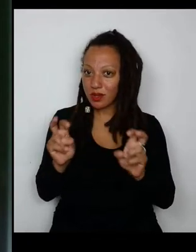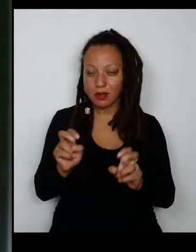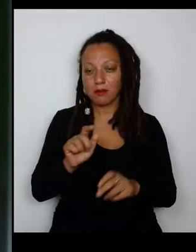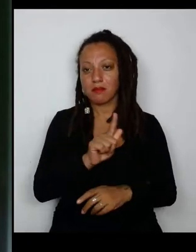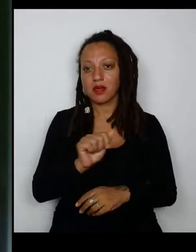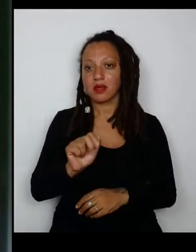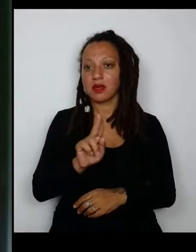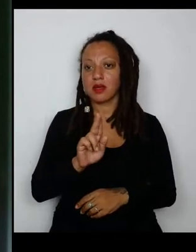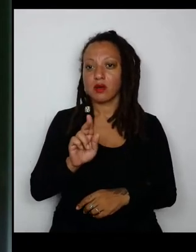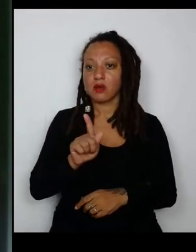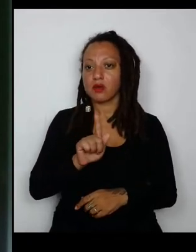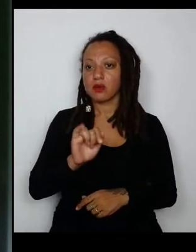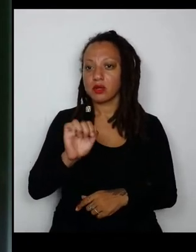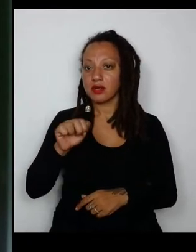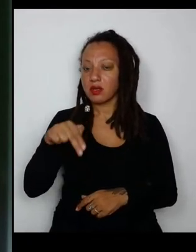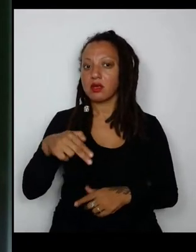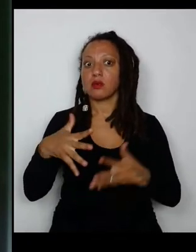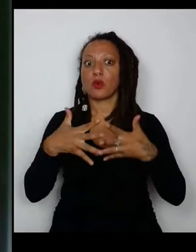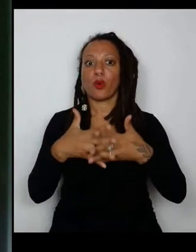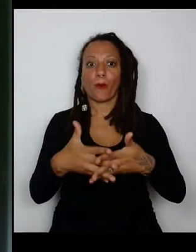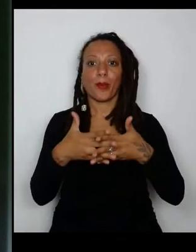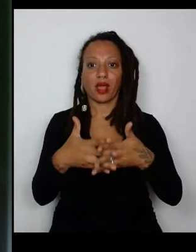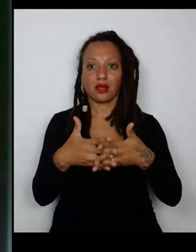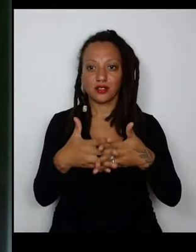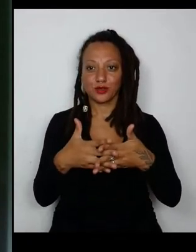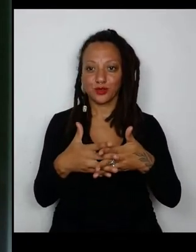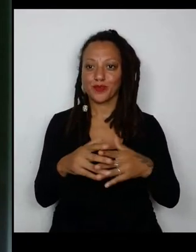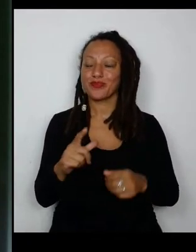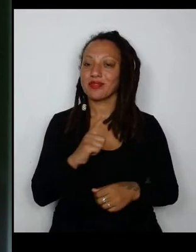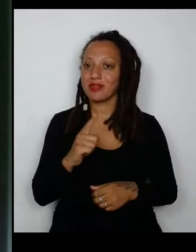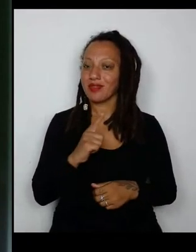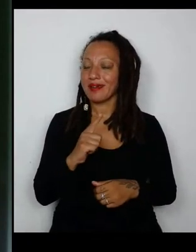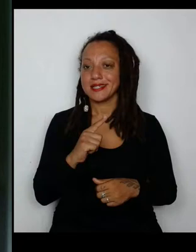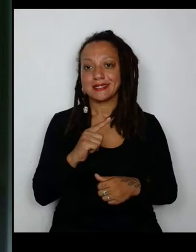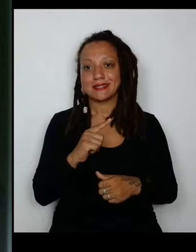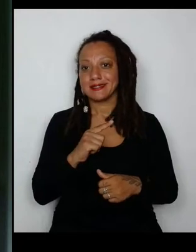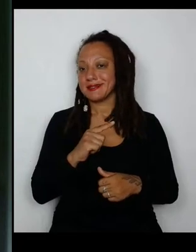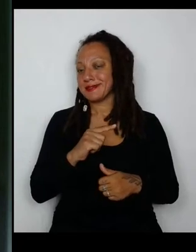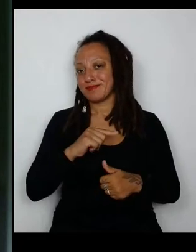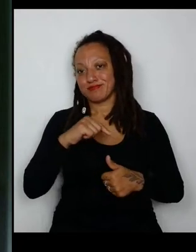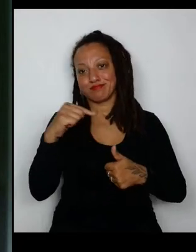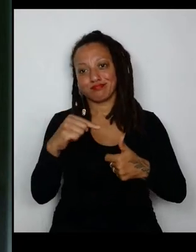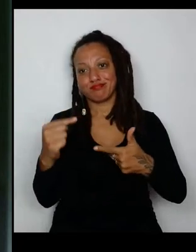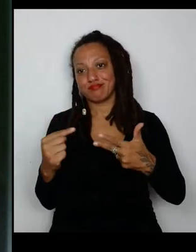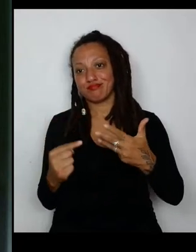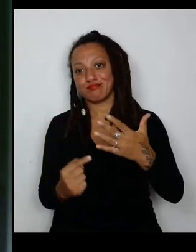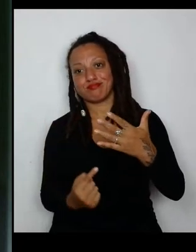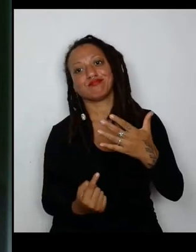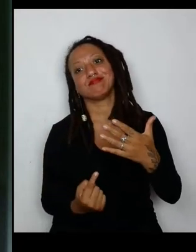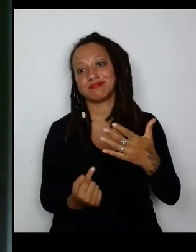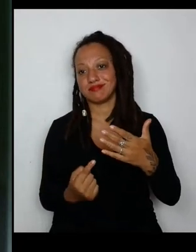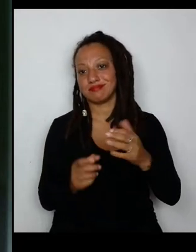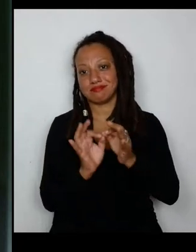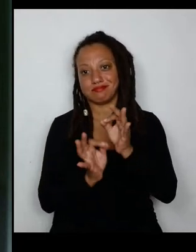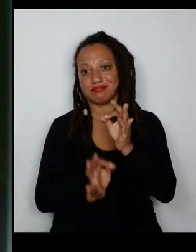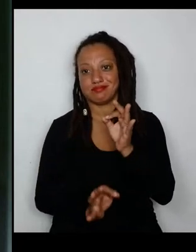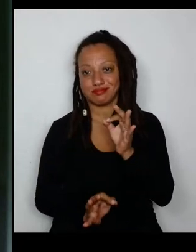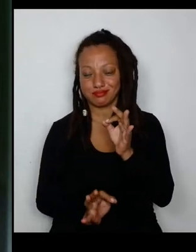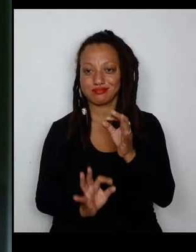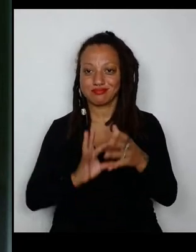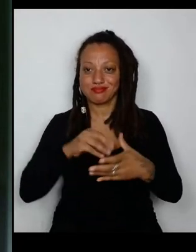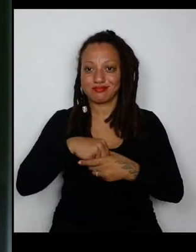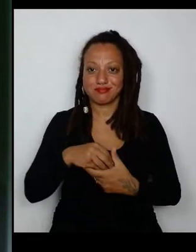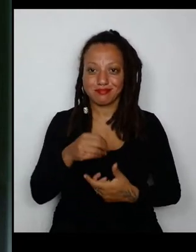he as i said he that's there's a wonderful book by deborah silverman that does this in that study of gogan's